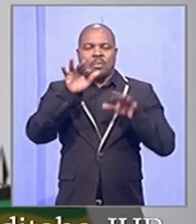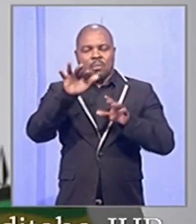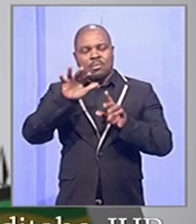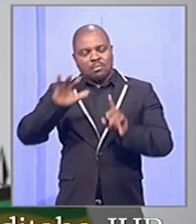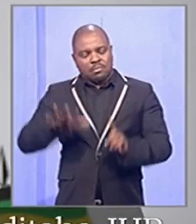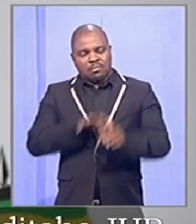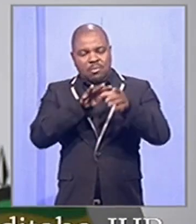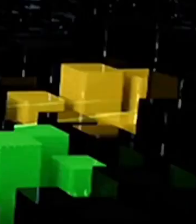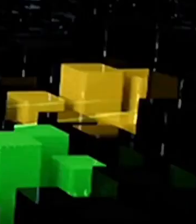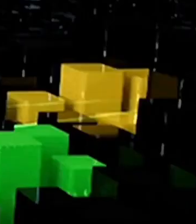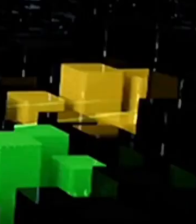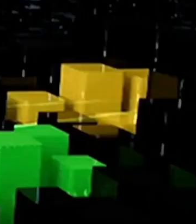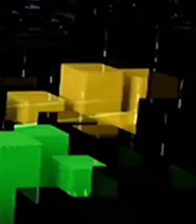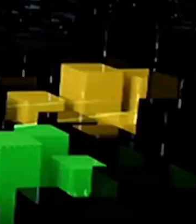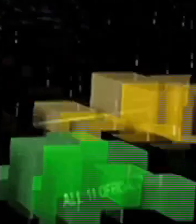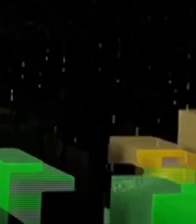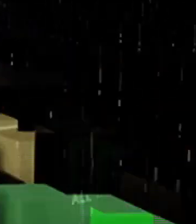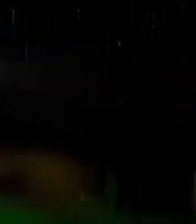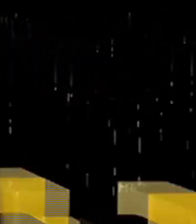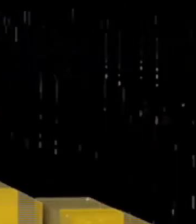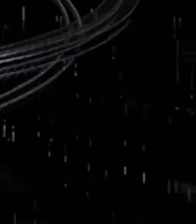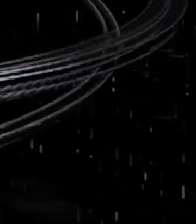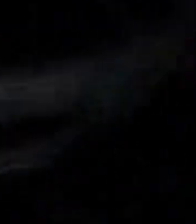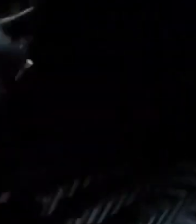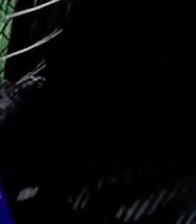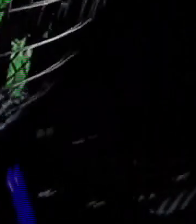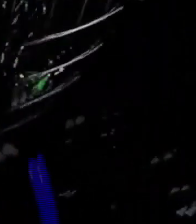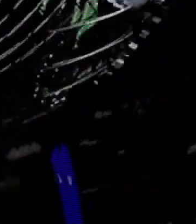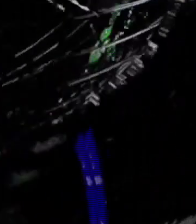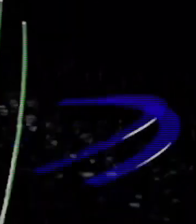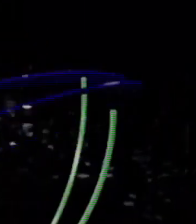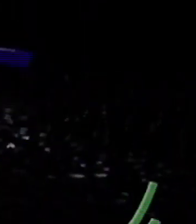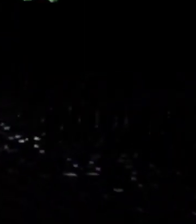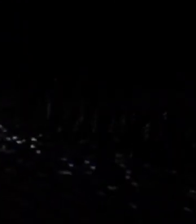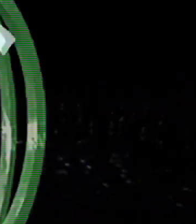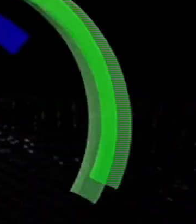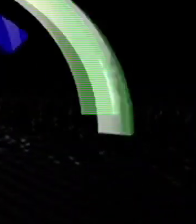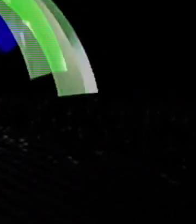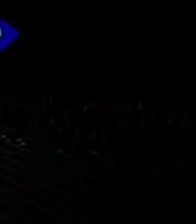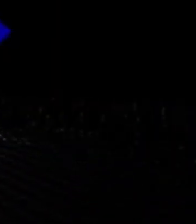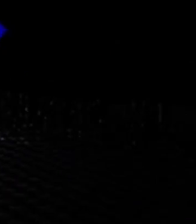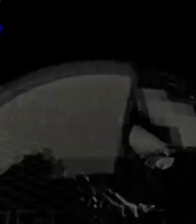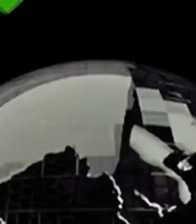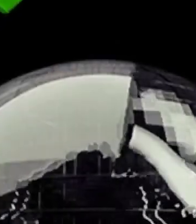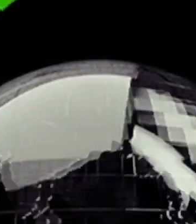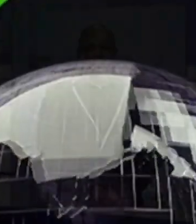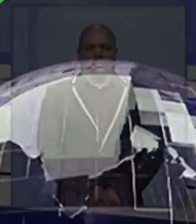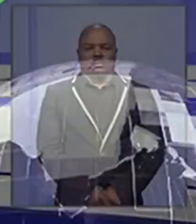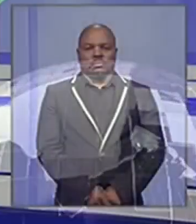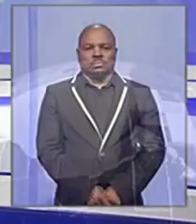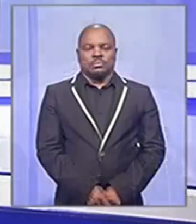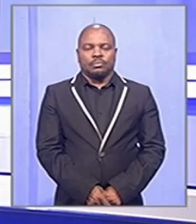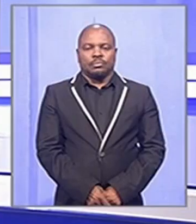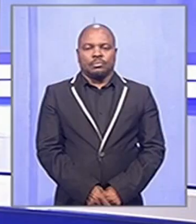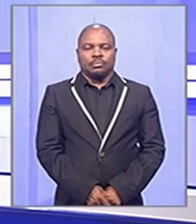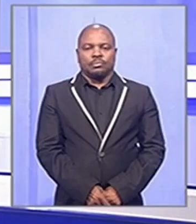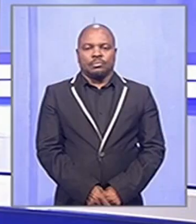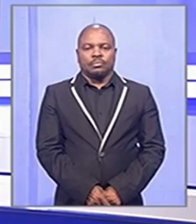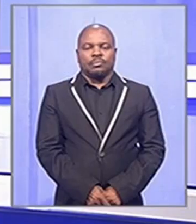one nation of South Africa, which unites all South Africans behind South Africa.